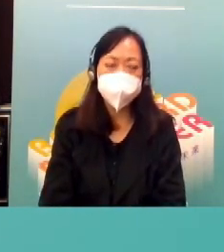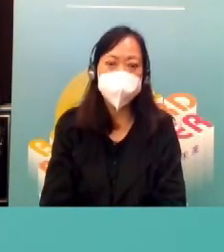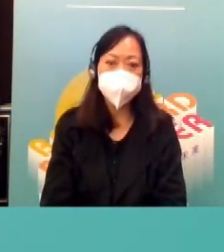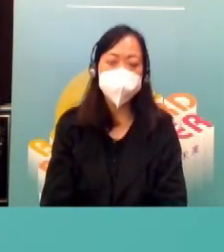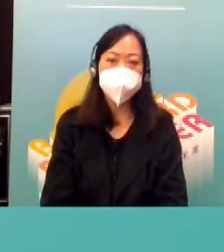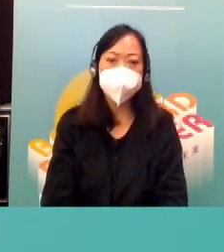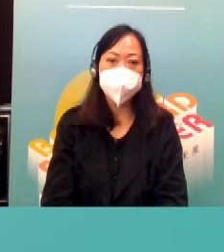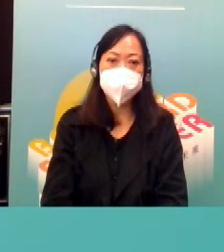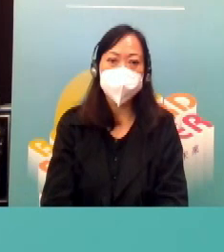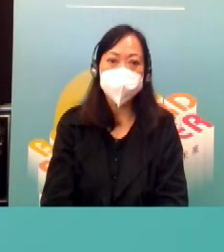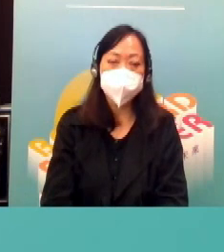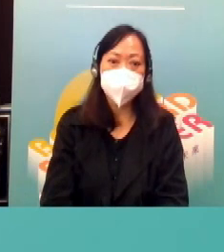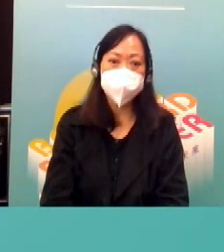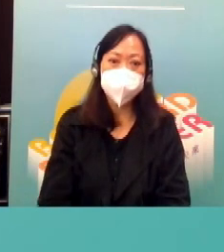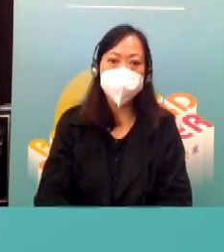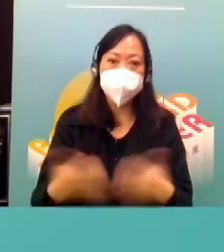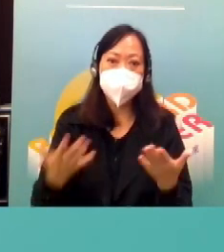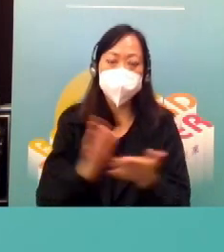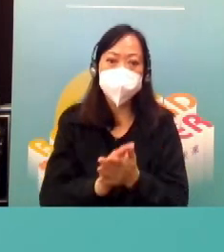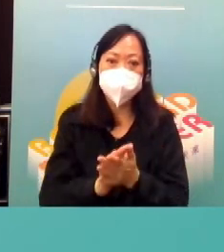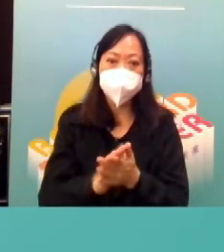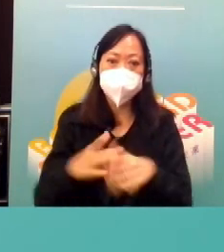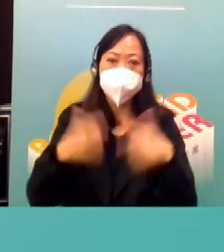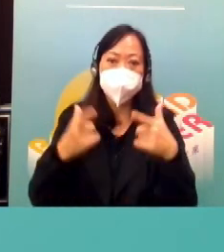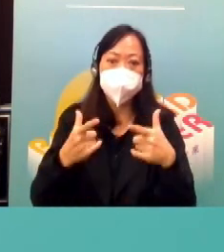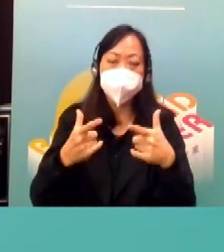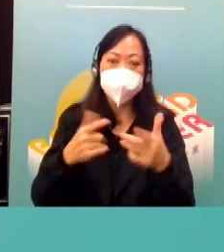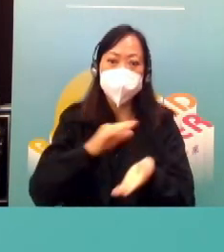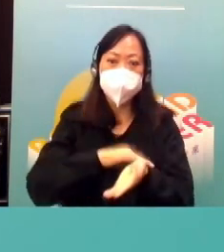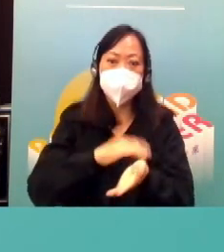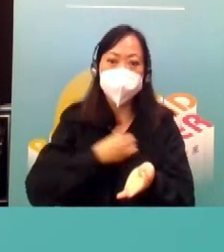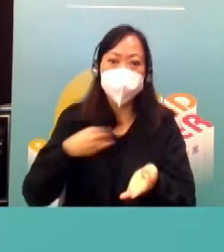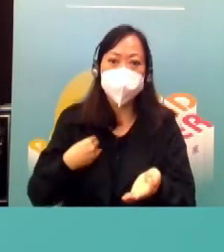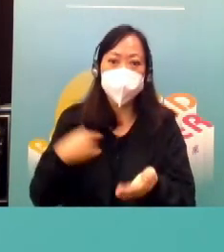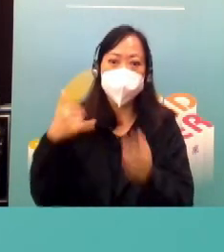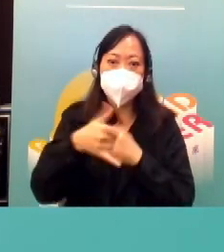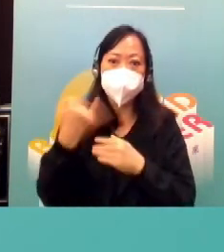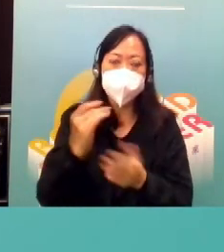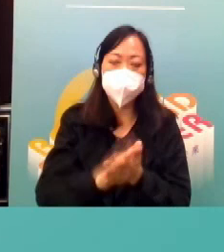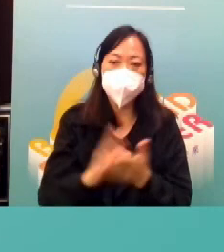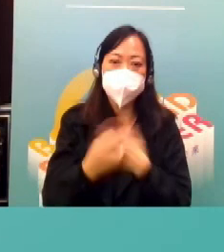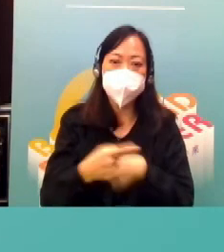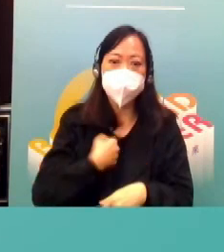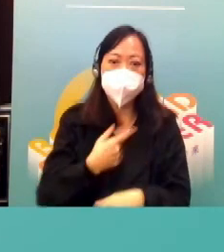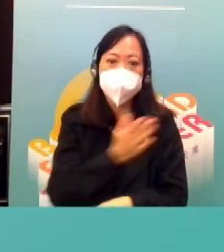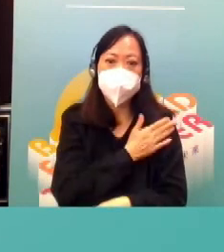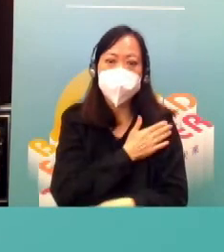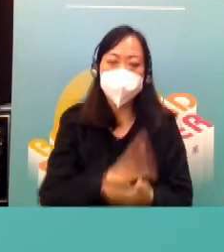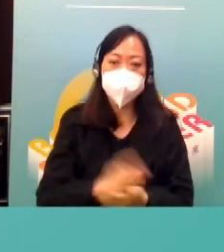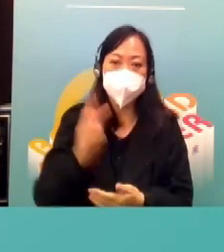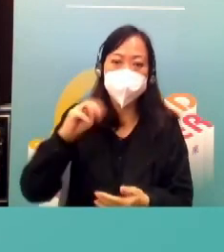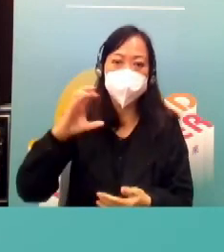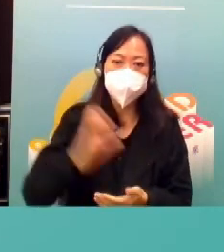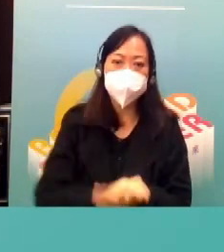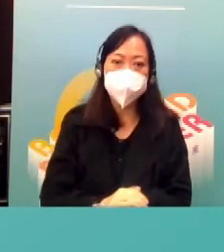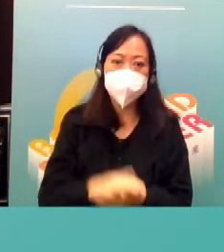And so I'm going to help him to facilitate this particular track. Today we are going to talk a little bit